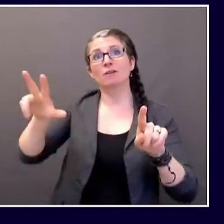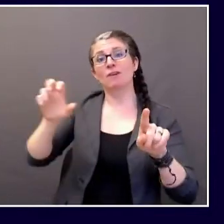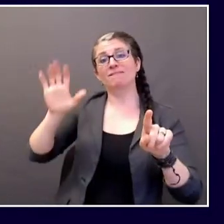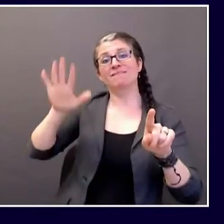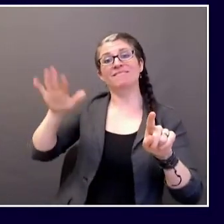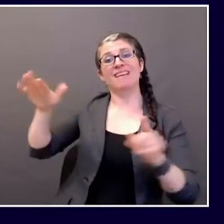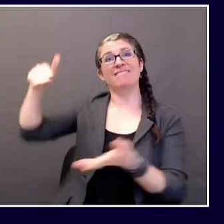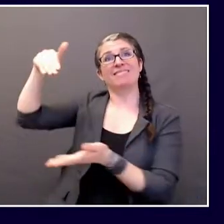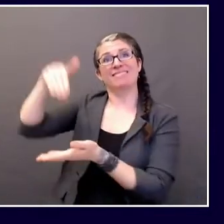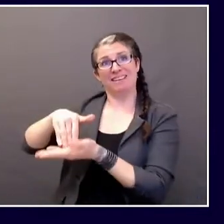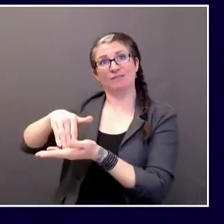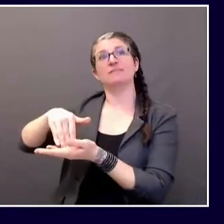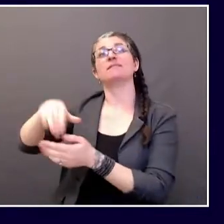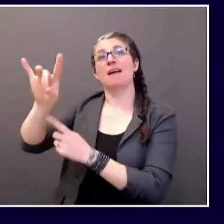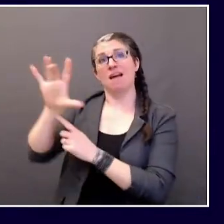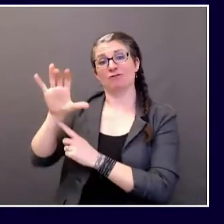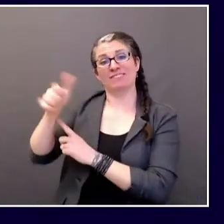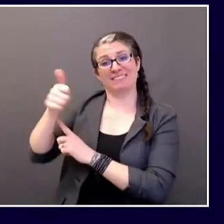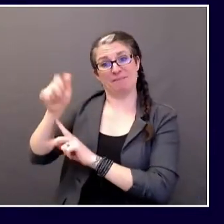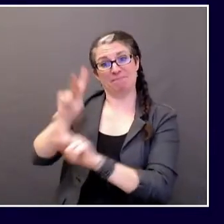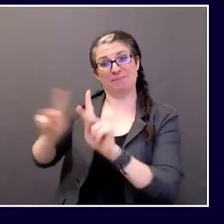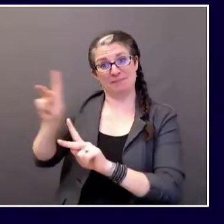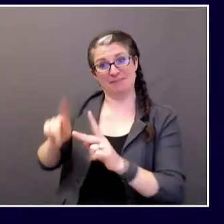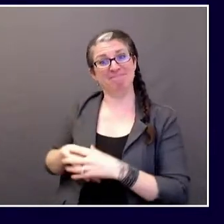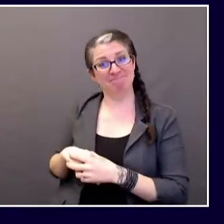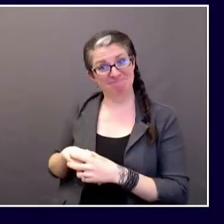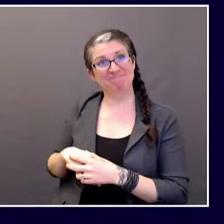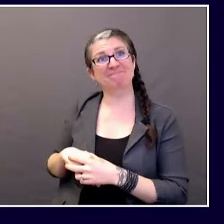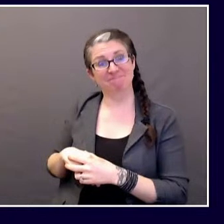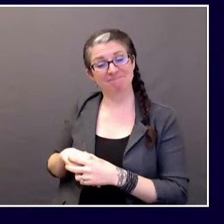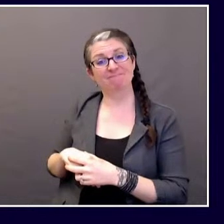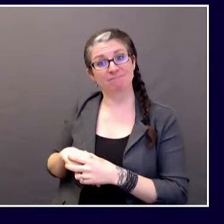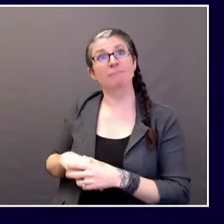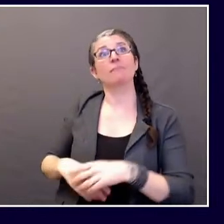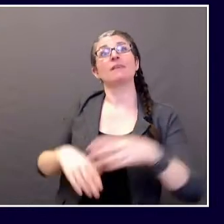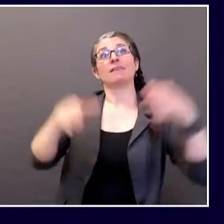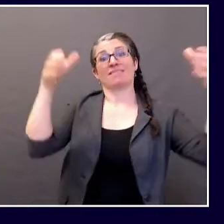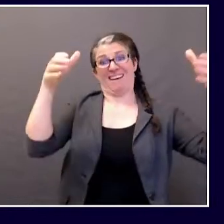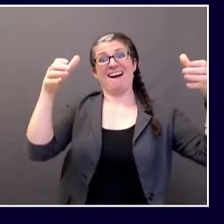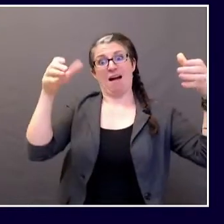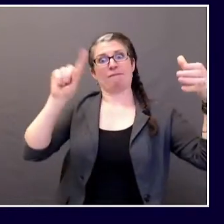355,810 to be exact. Of those,